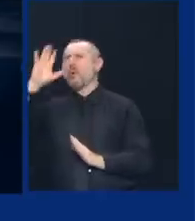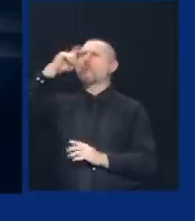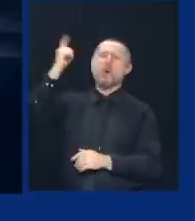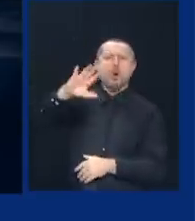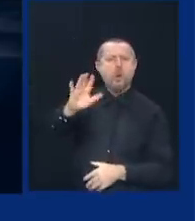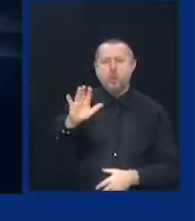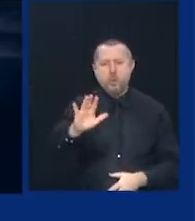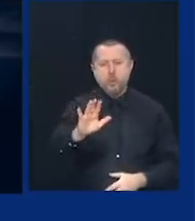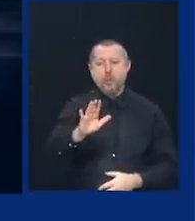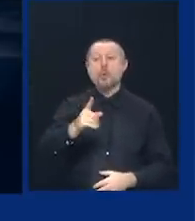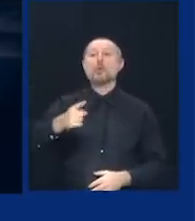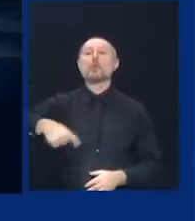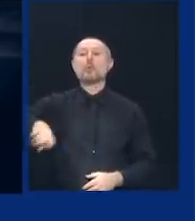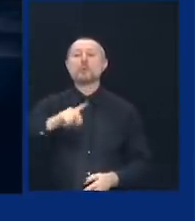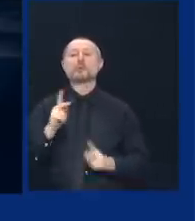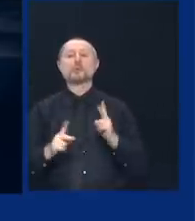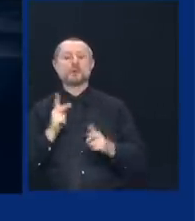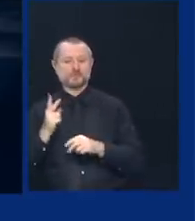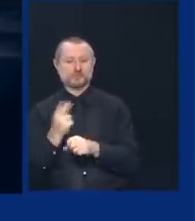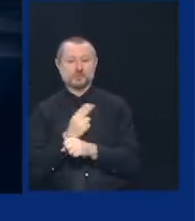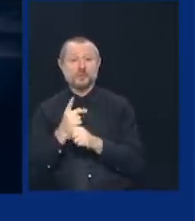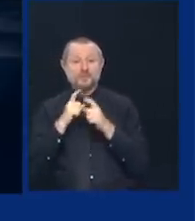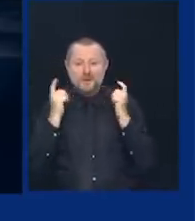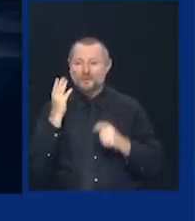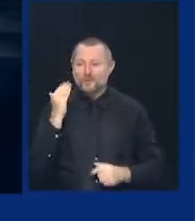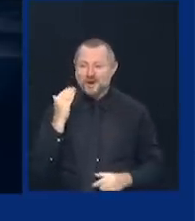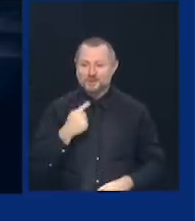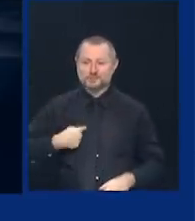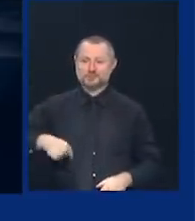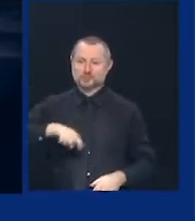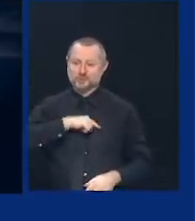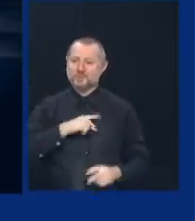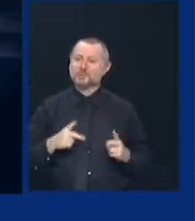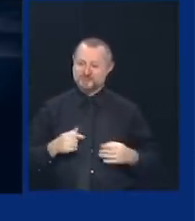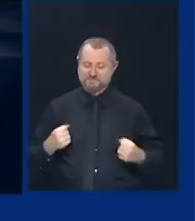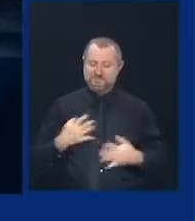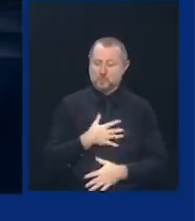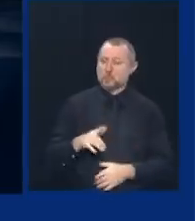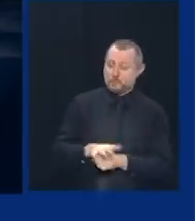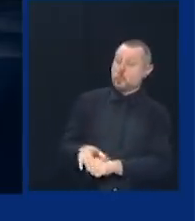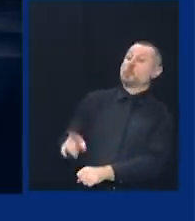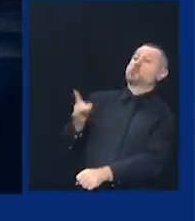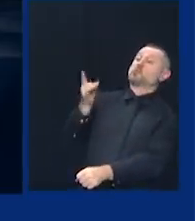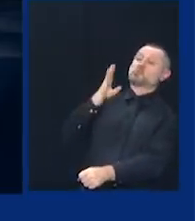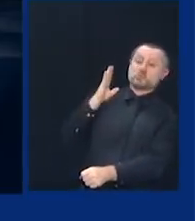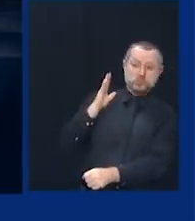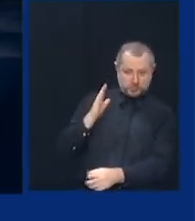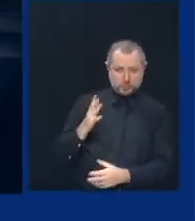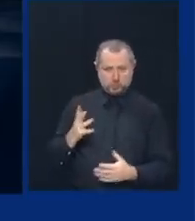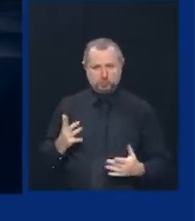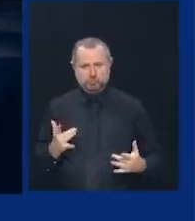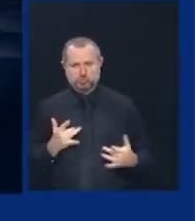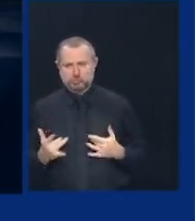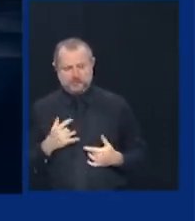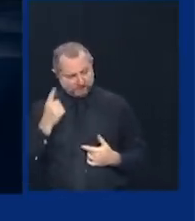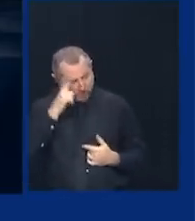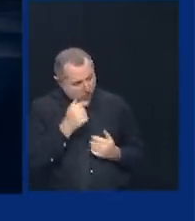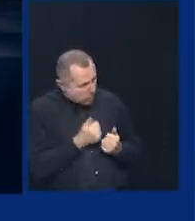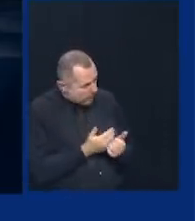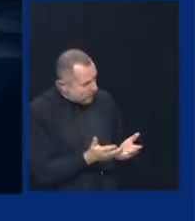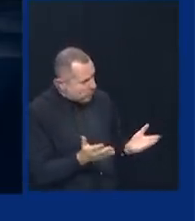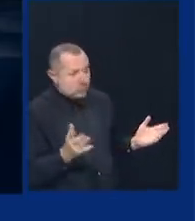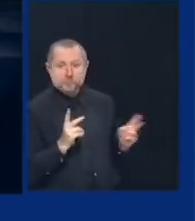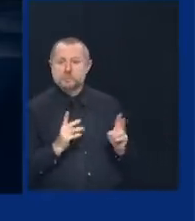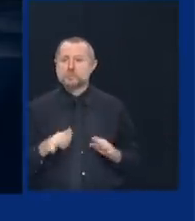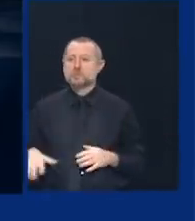masks because you're afraid of COVID and because you're concerned about other people, but because you think it's real.